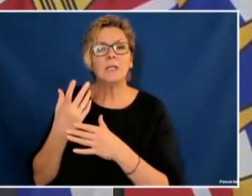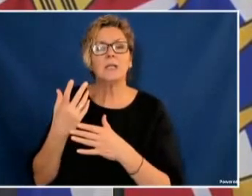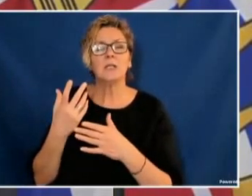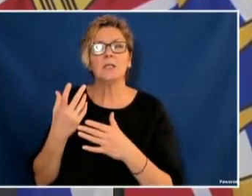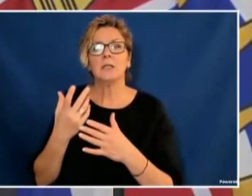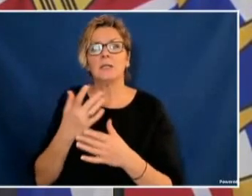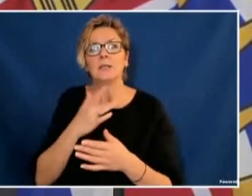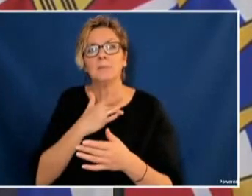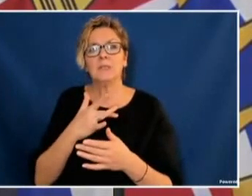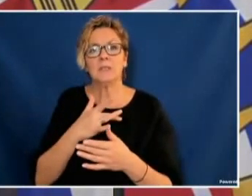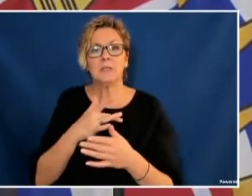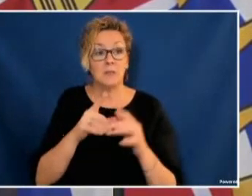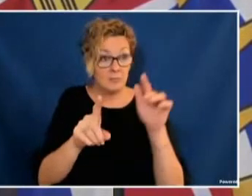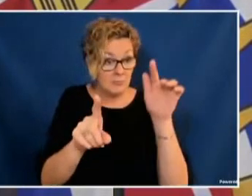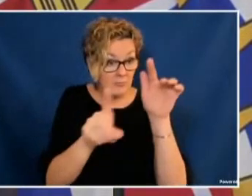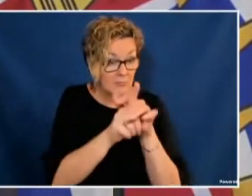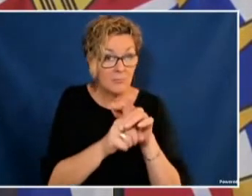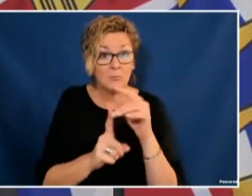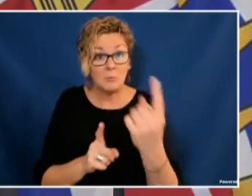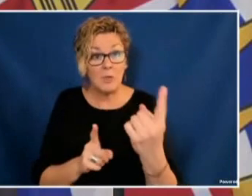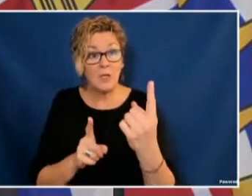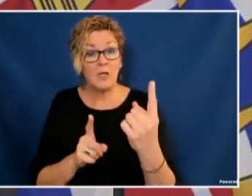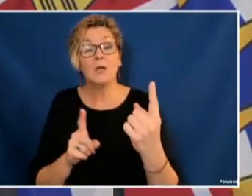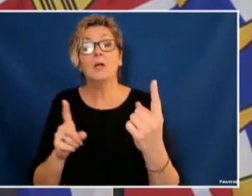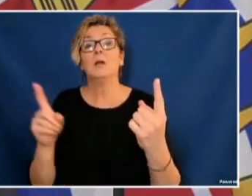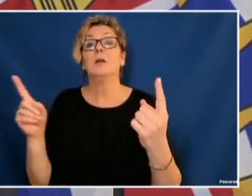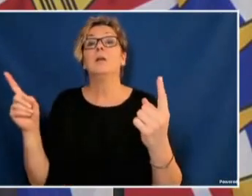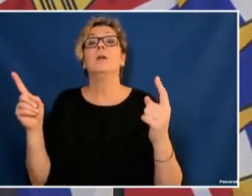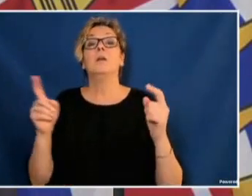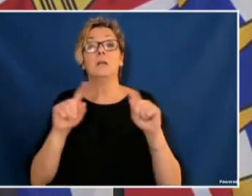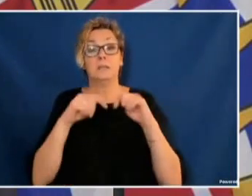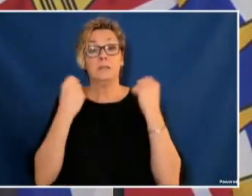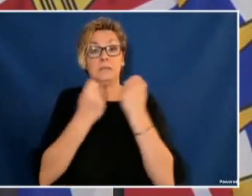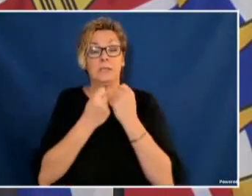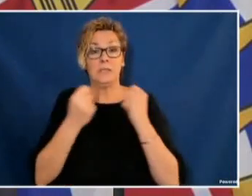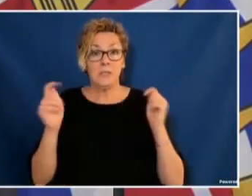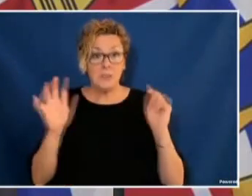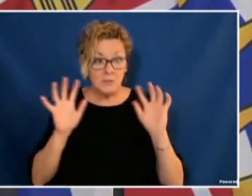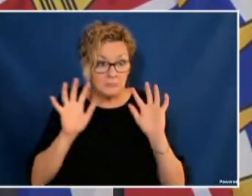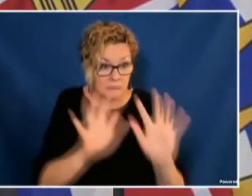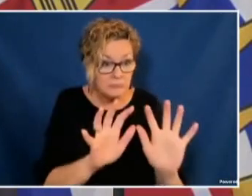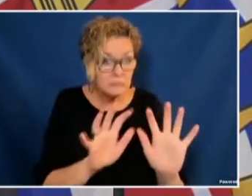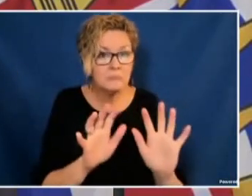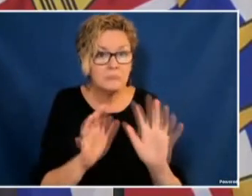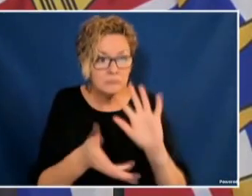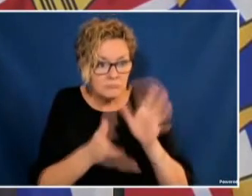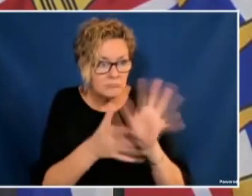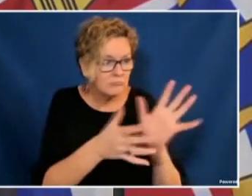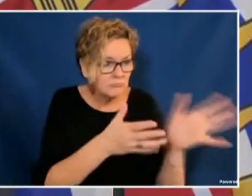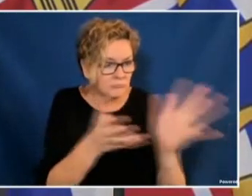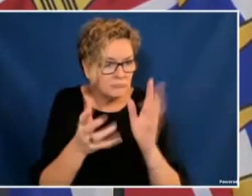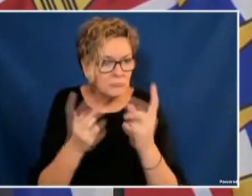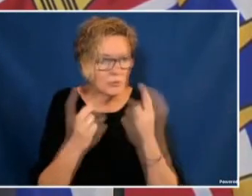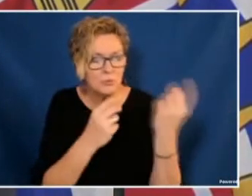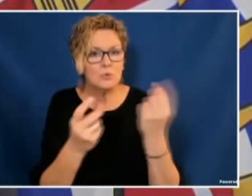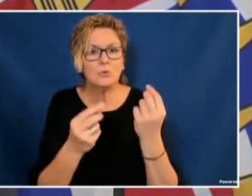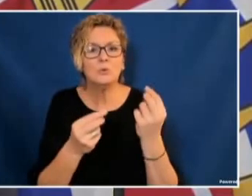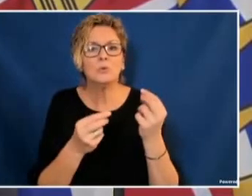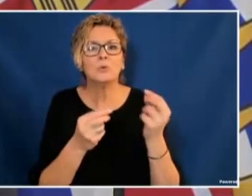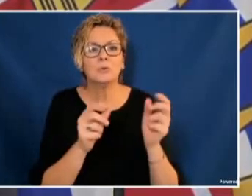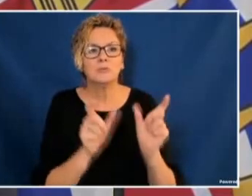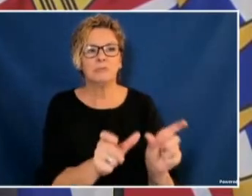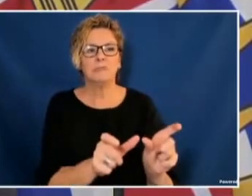patients deteriorating at that rate so fast that count is actually stable and increasing in the